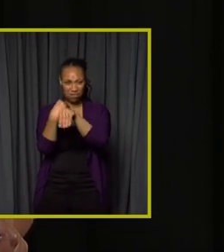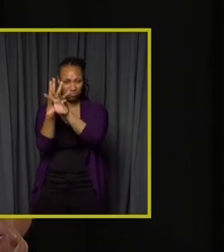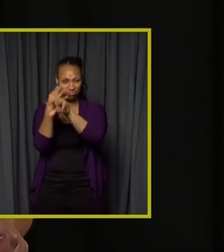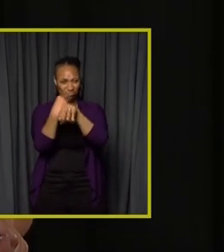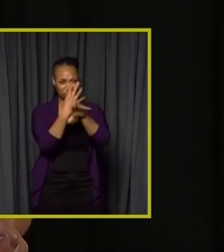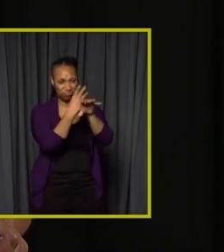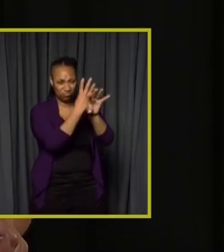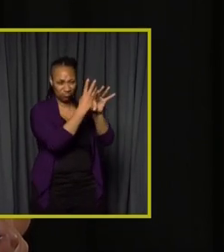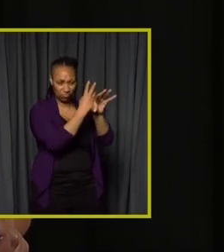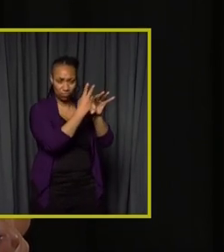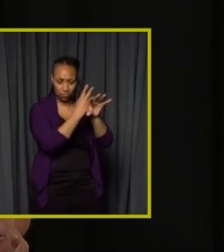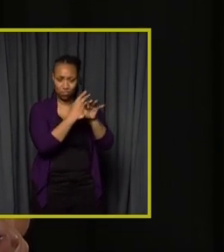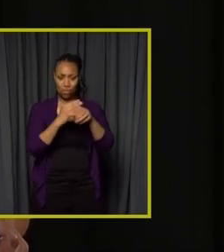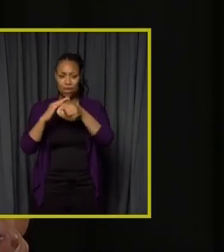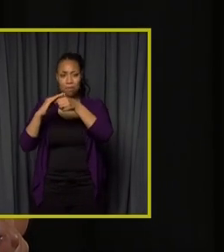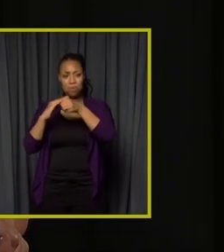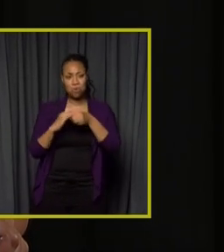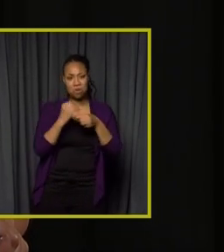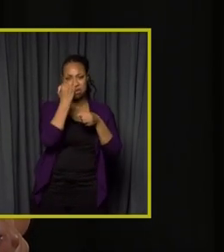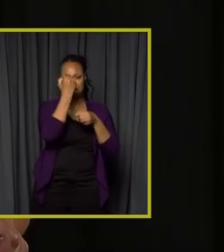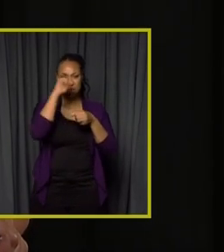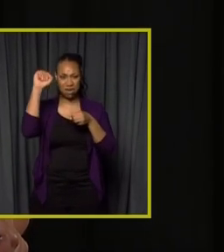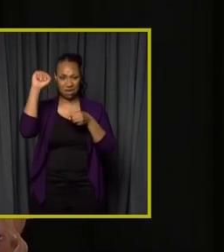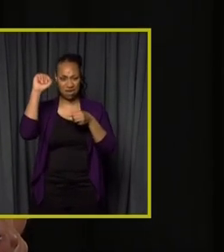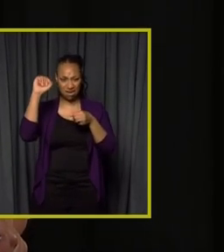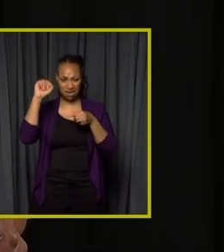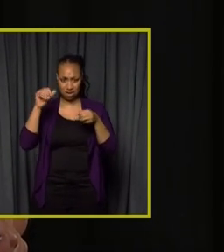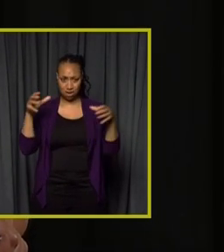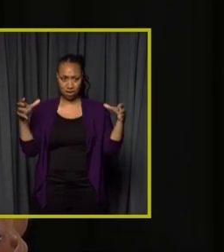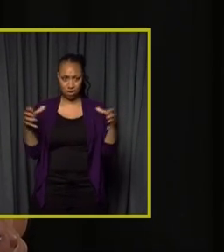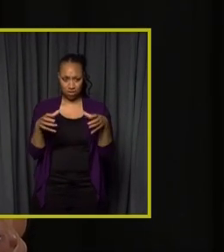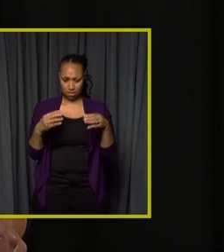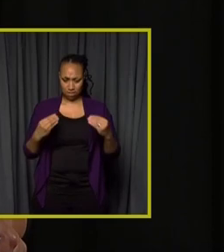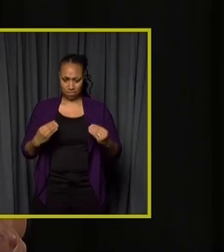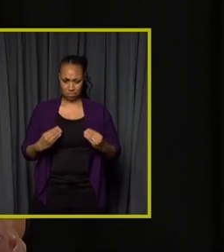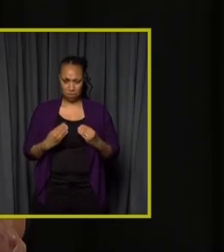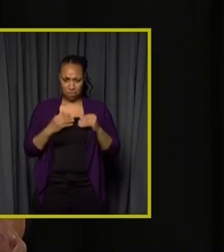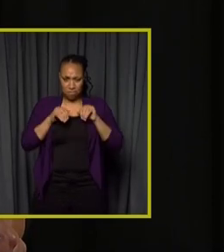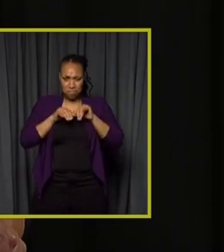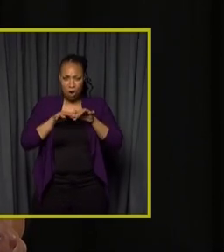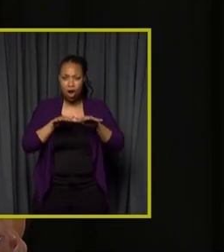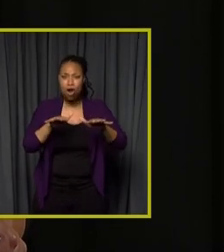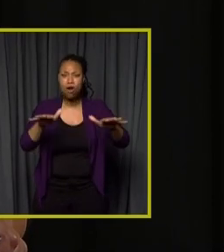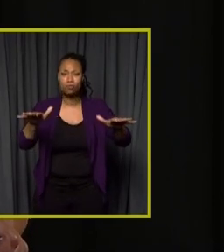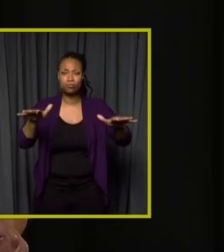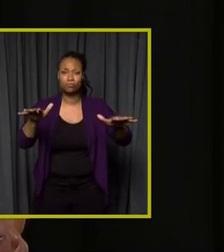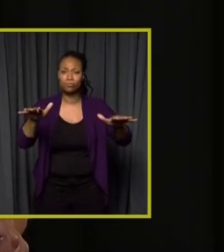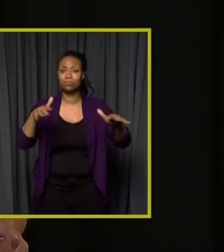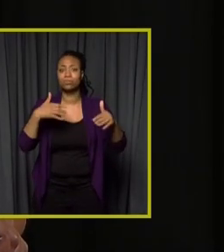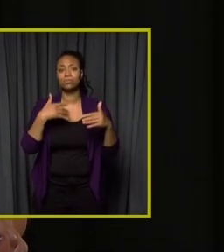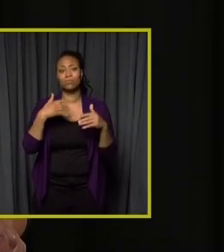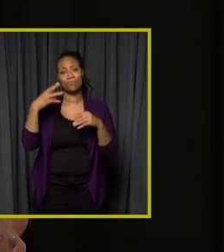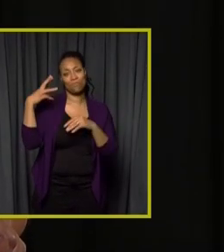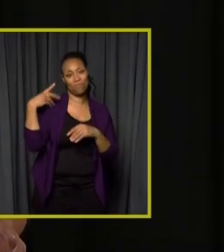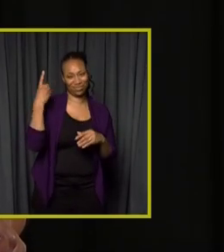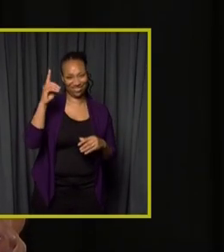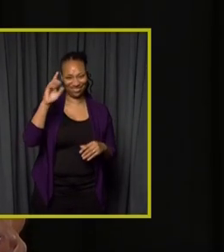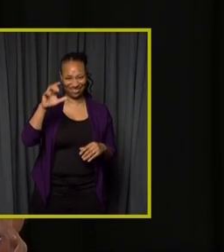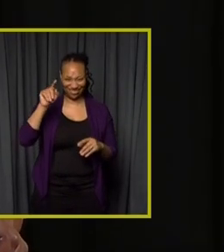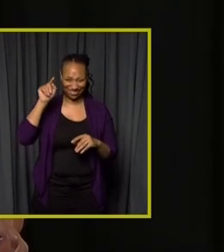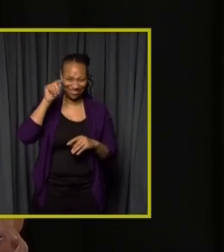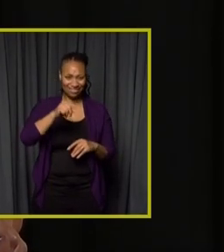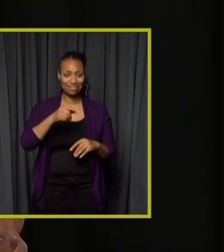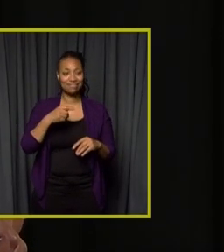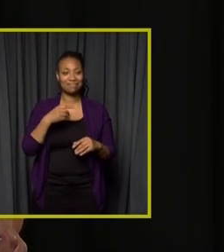and moral march on Washington. And we thank you for gathering with us. My name is the Reverend